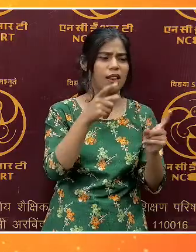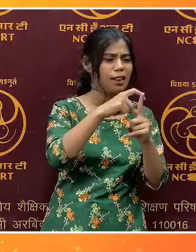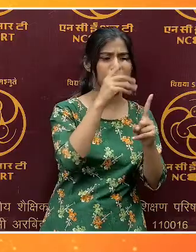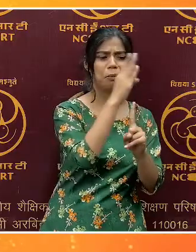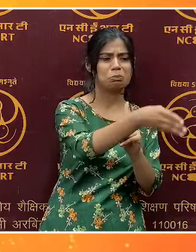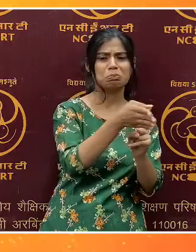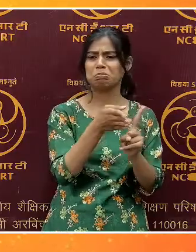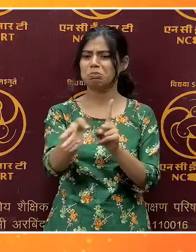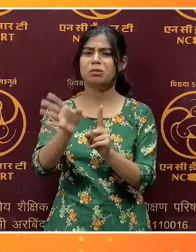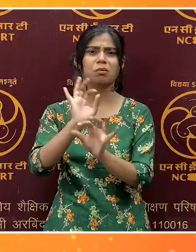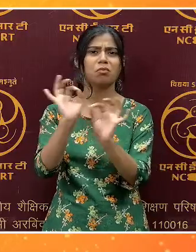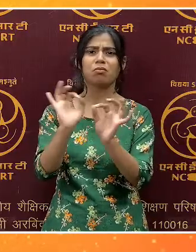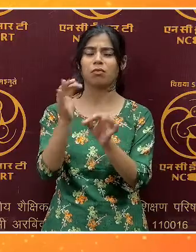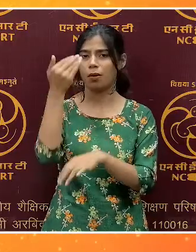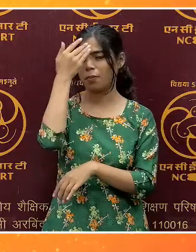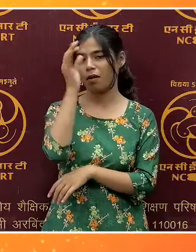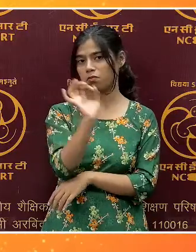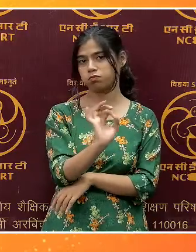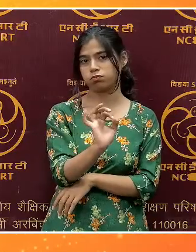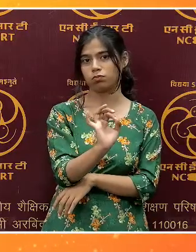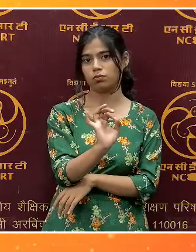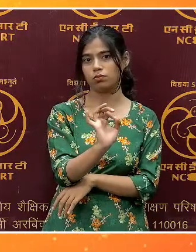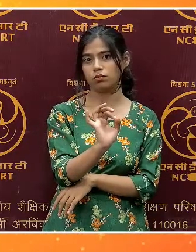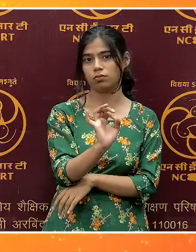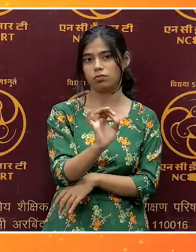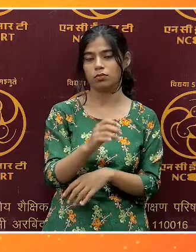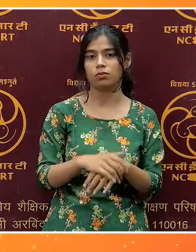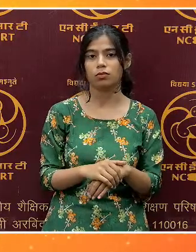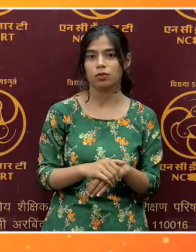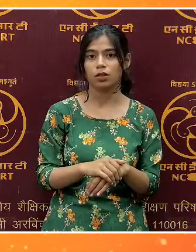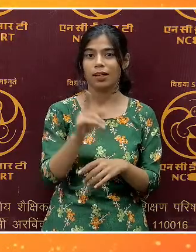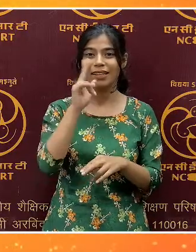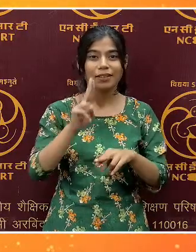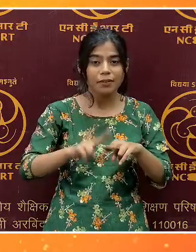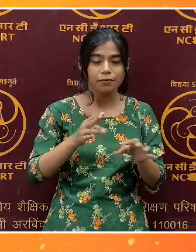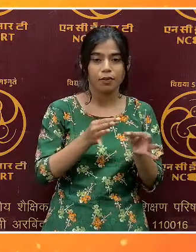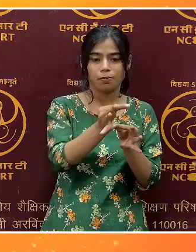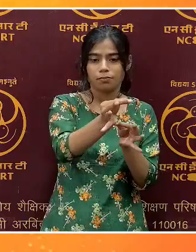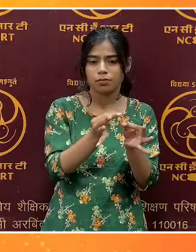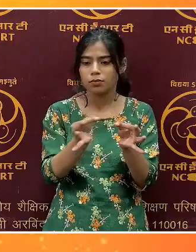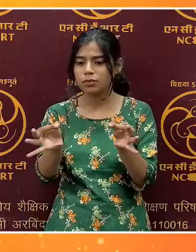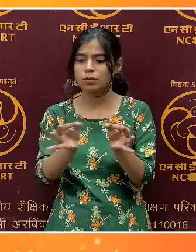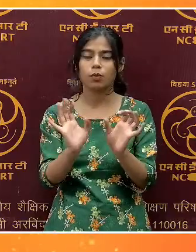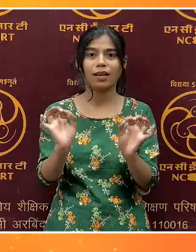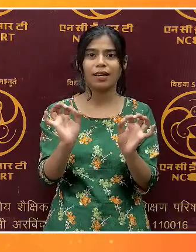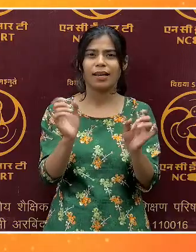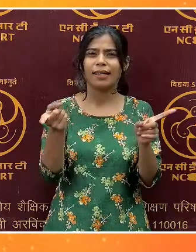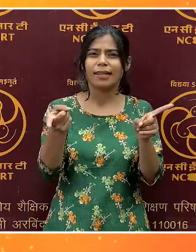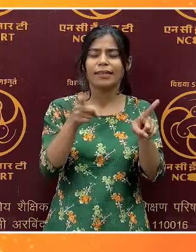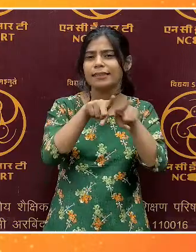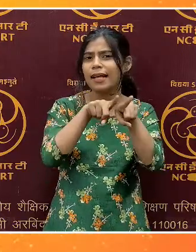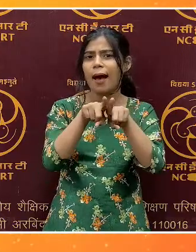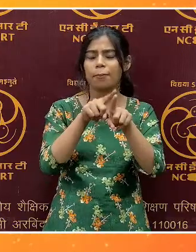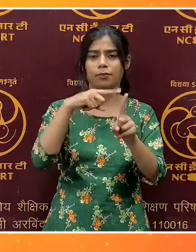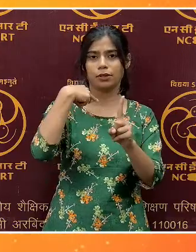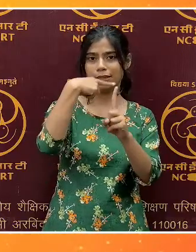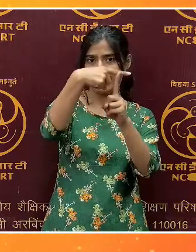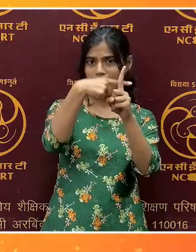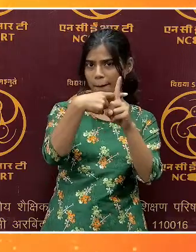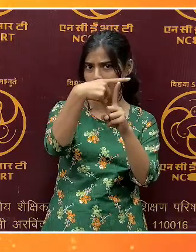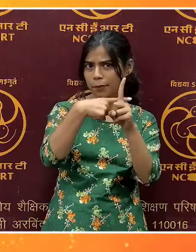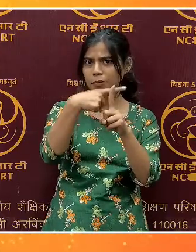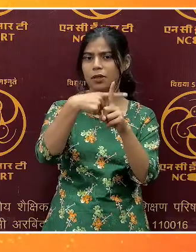direction included in the in their measure. For example, temperature has nothing to do with direction.